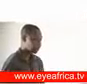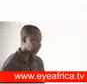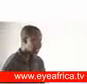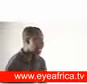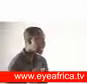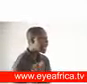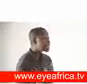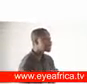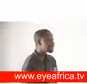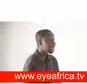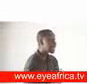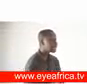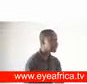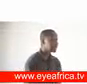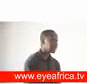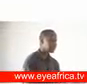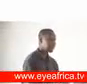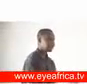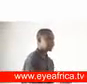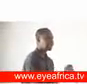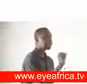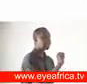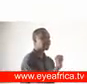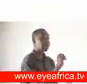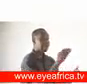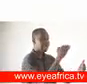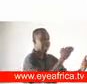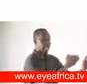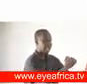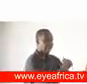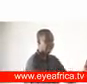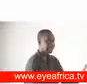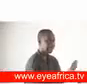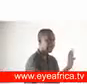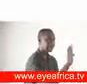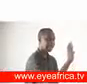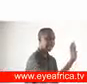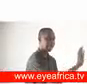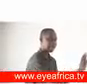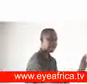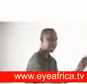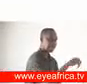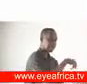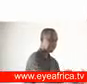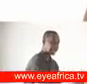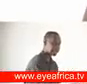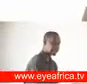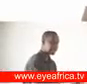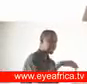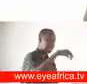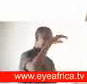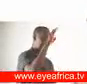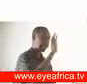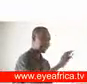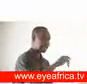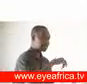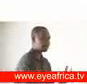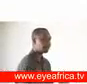Instead of the N B under the N, the B has moved under the O,